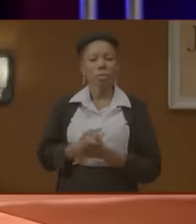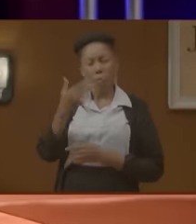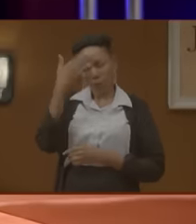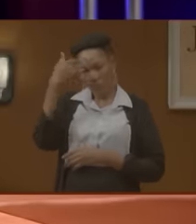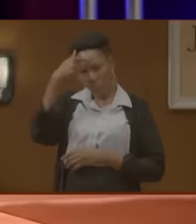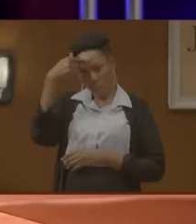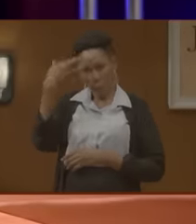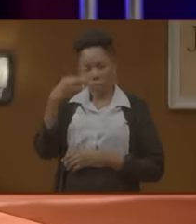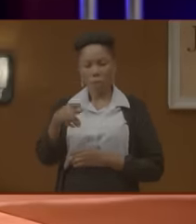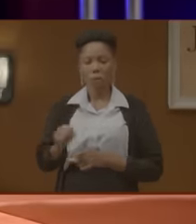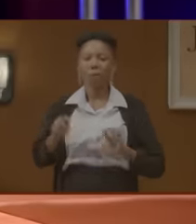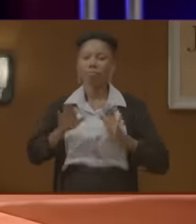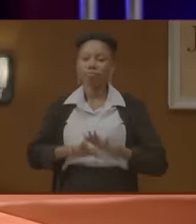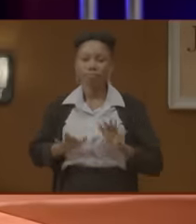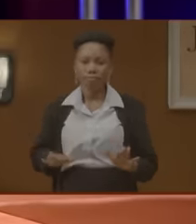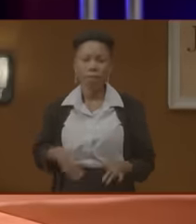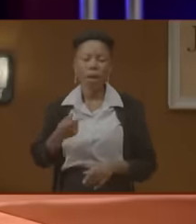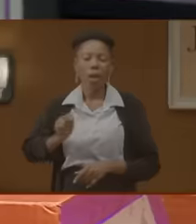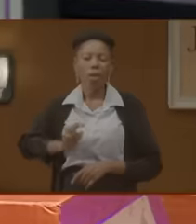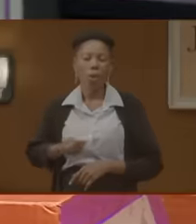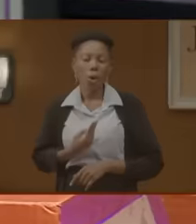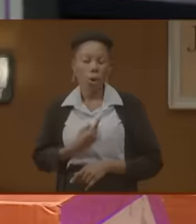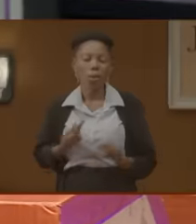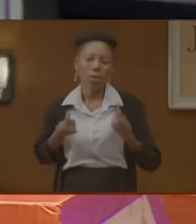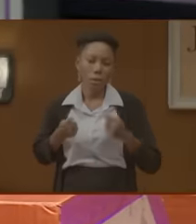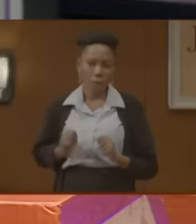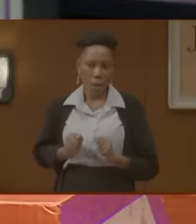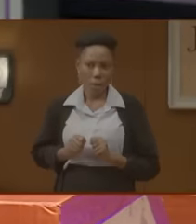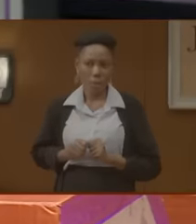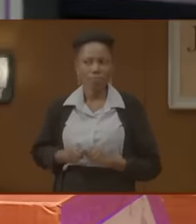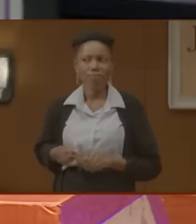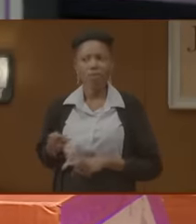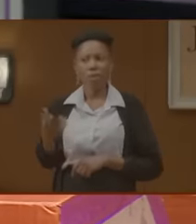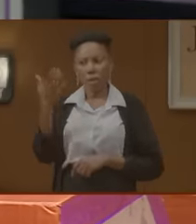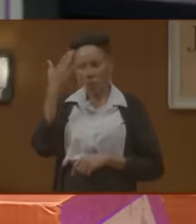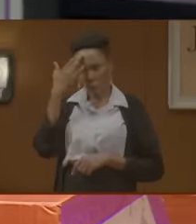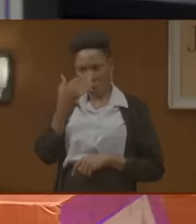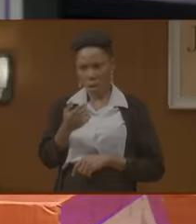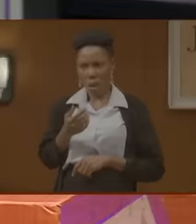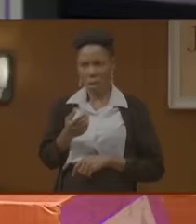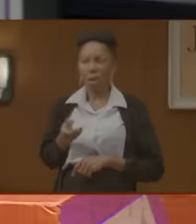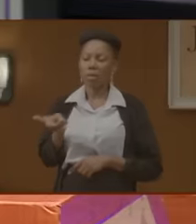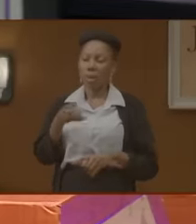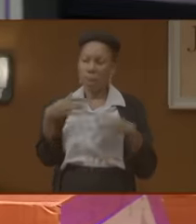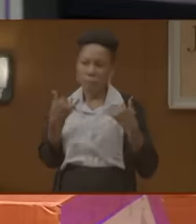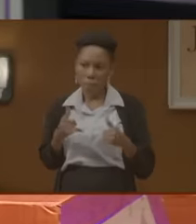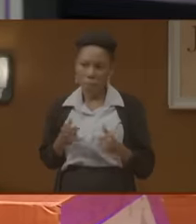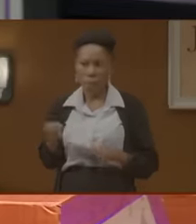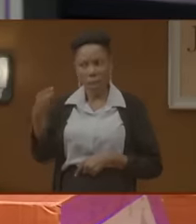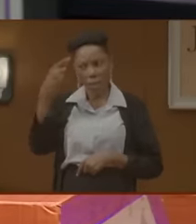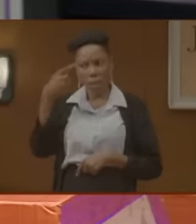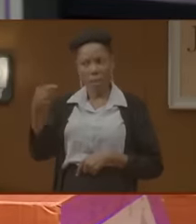Because of these children, let there be way forward. We talked to at length, we cried, we even played, I thought maybe he